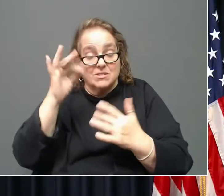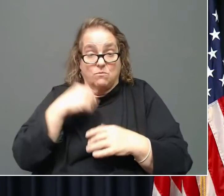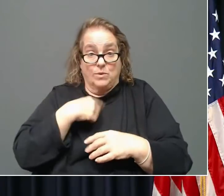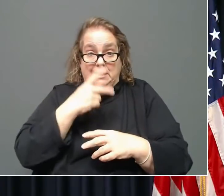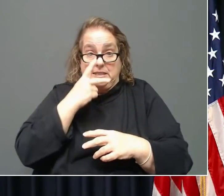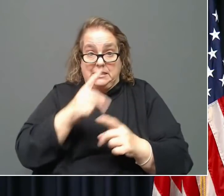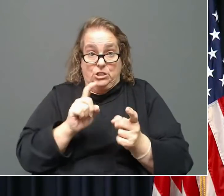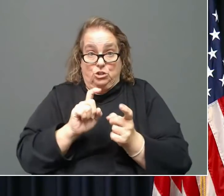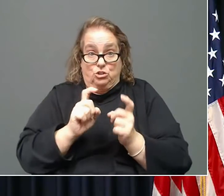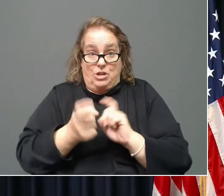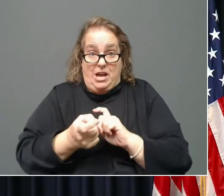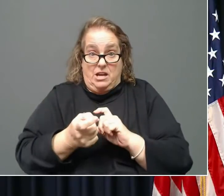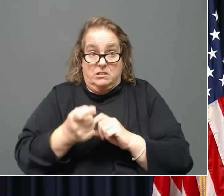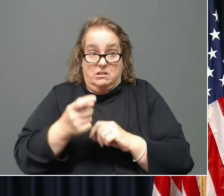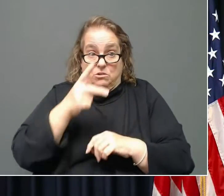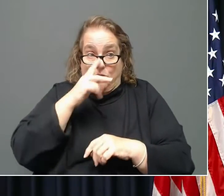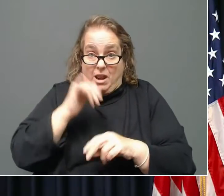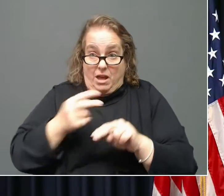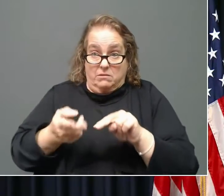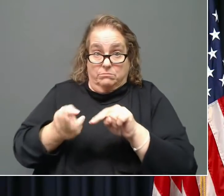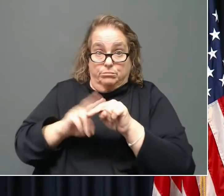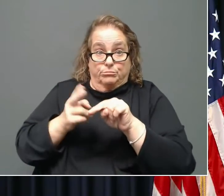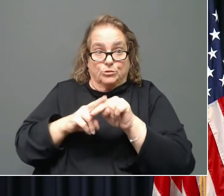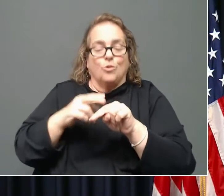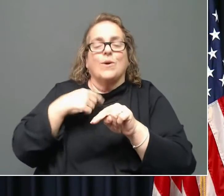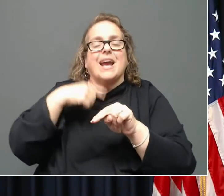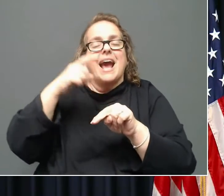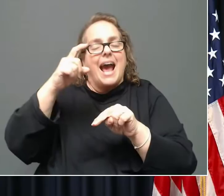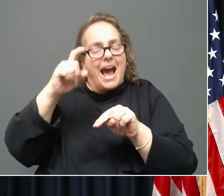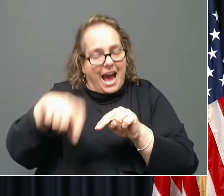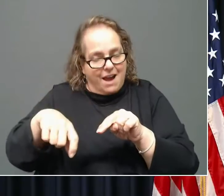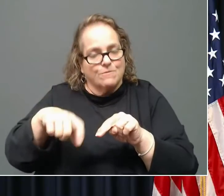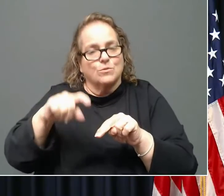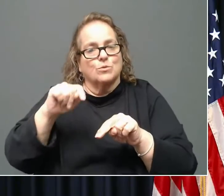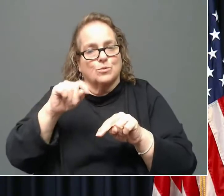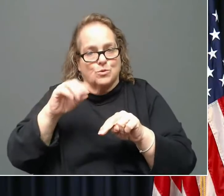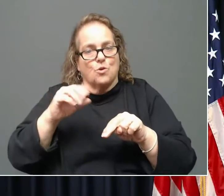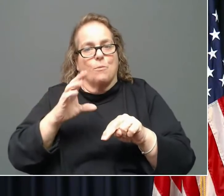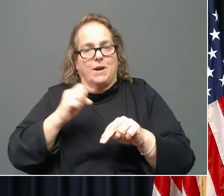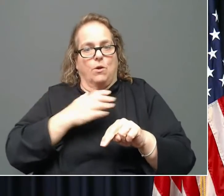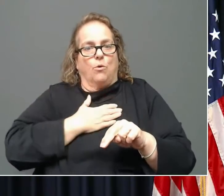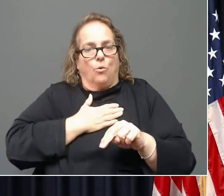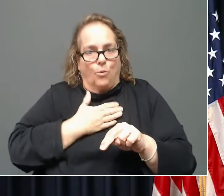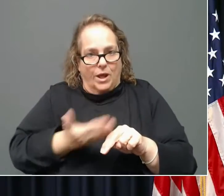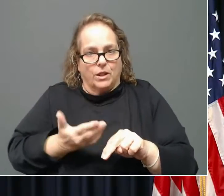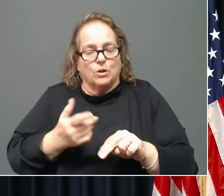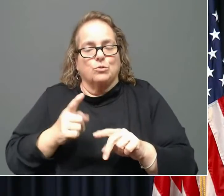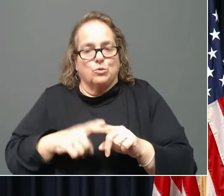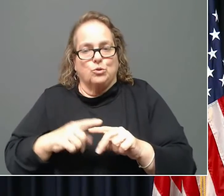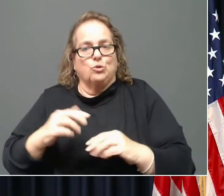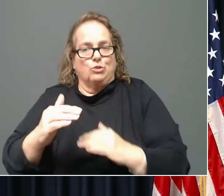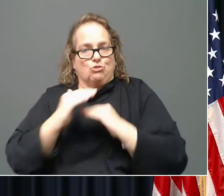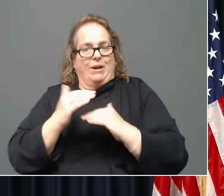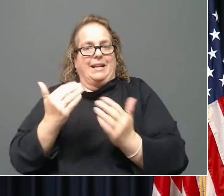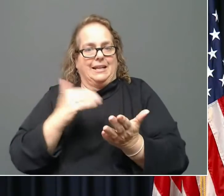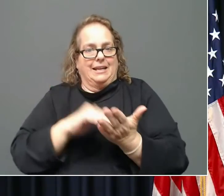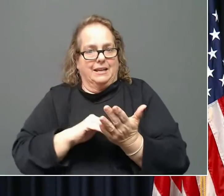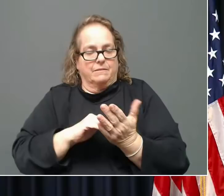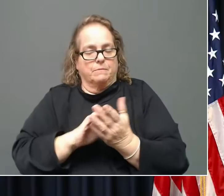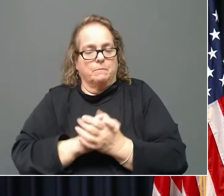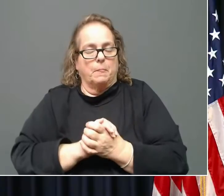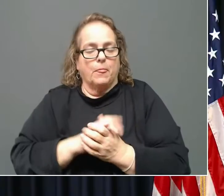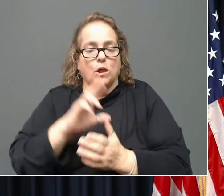got to be willing to tighten up, just like we're currently loosening up. Ryan Van Velzer from WFPL.